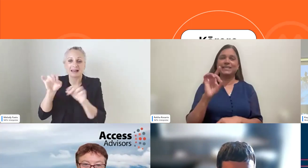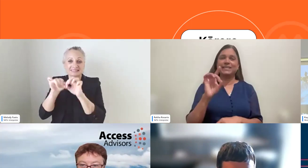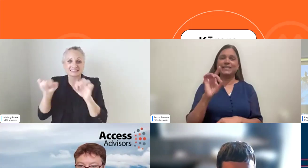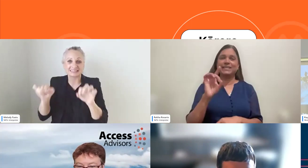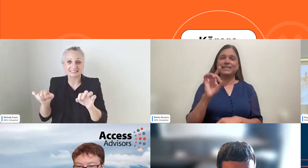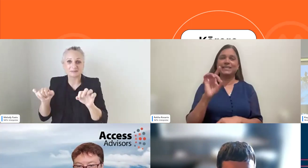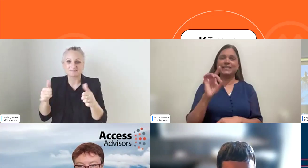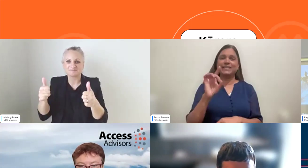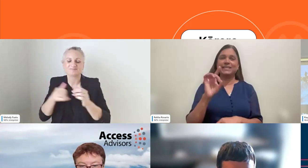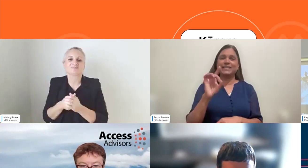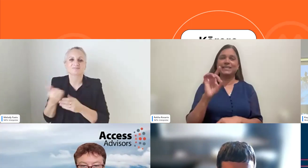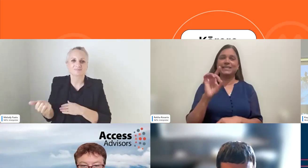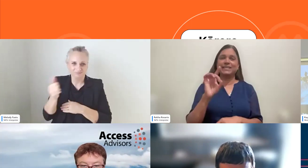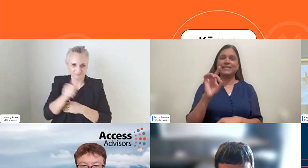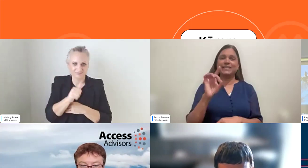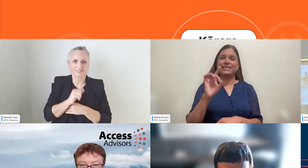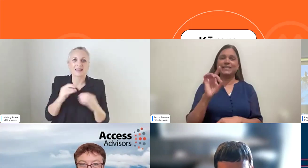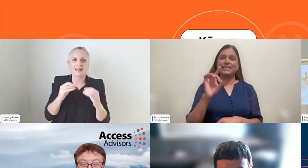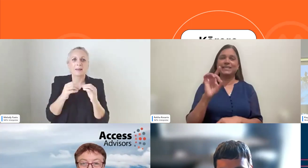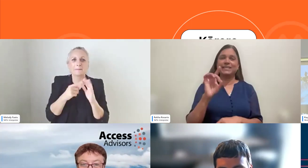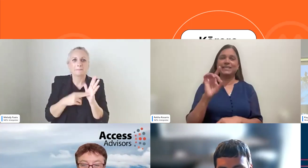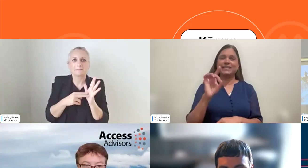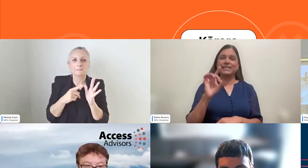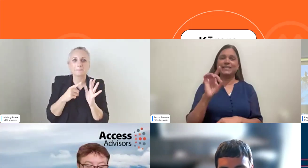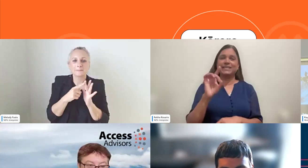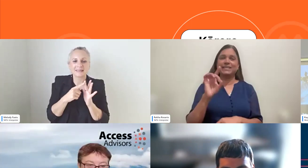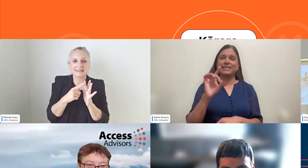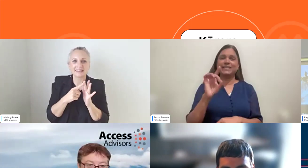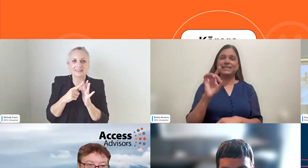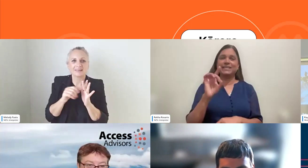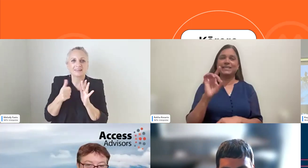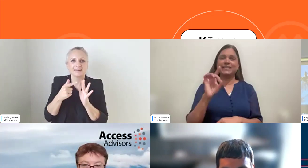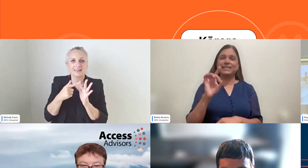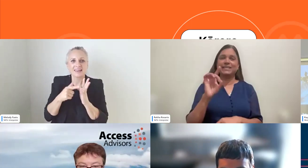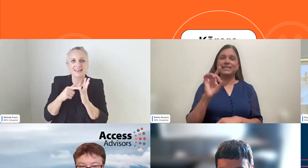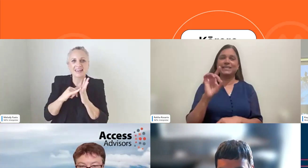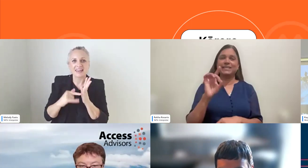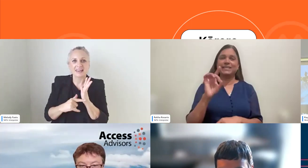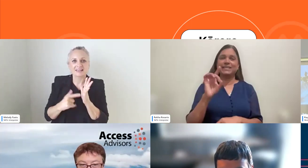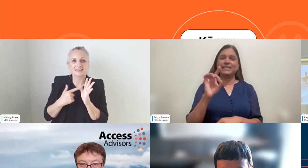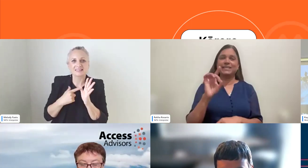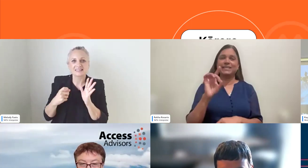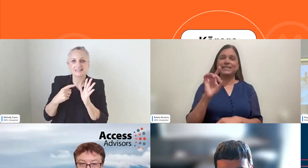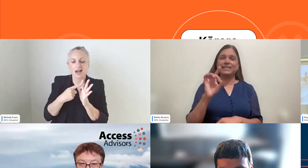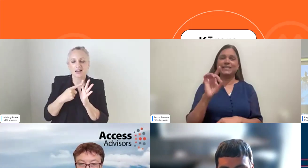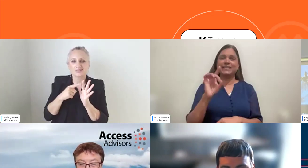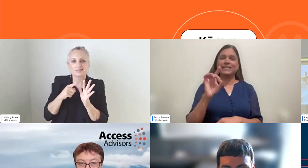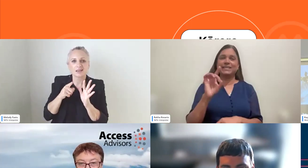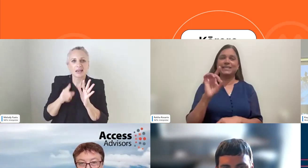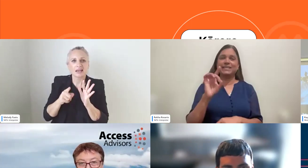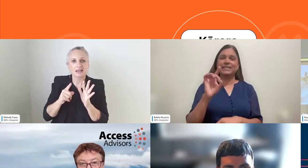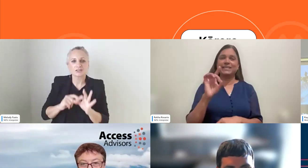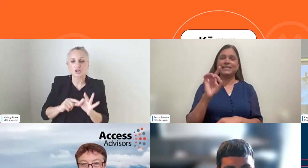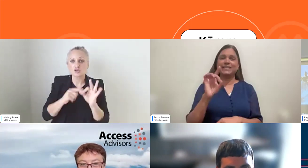Rightio, great. And then we got Benny Extras, who is the QA engineer in the